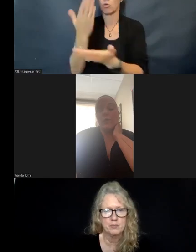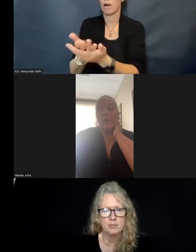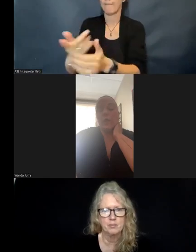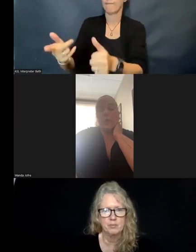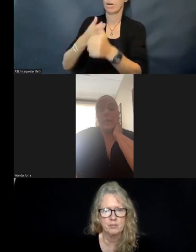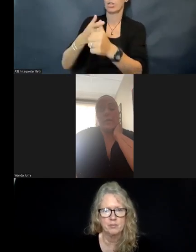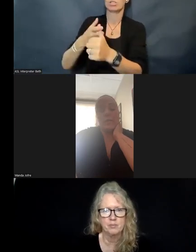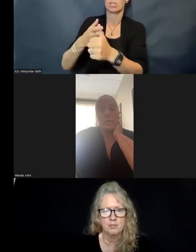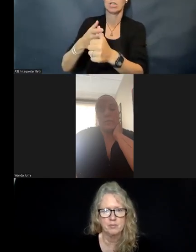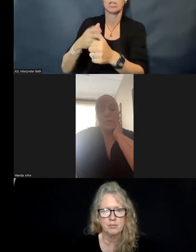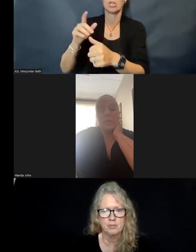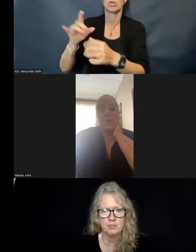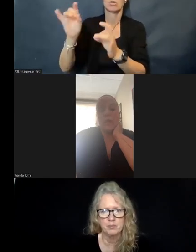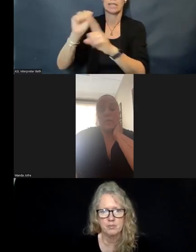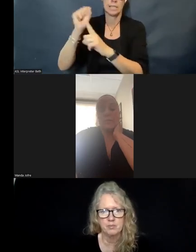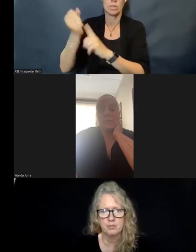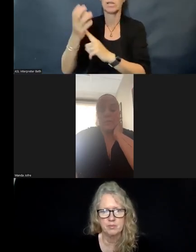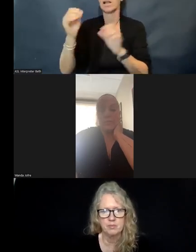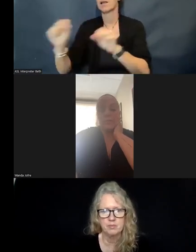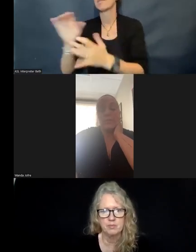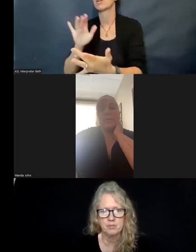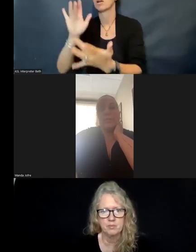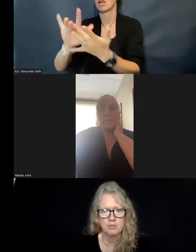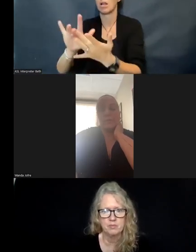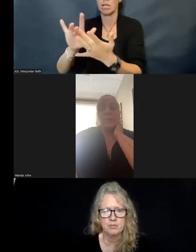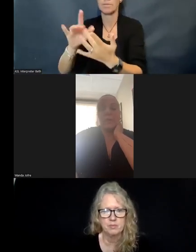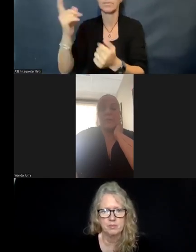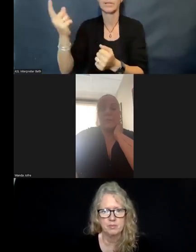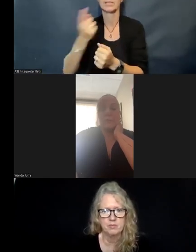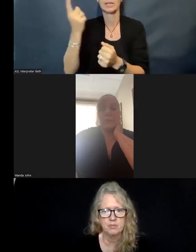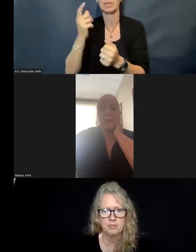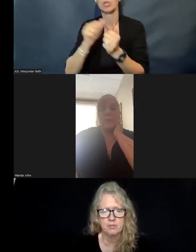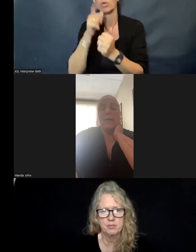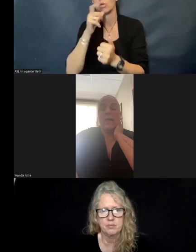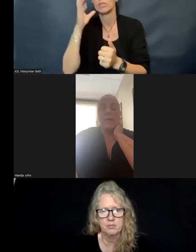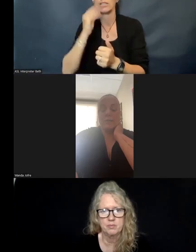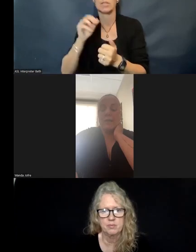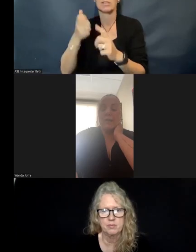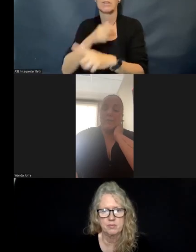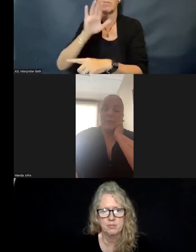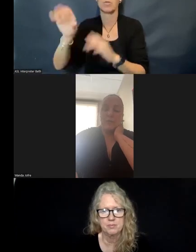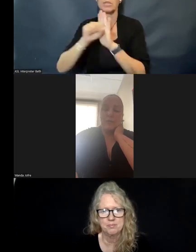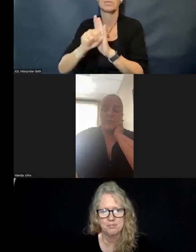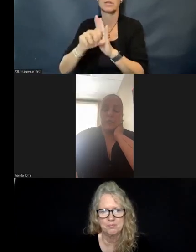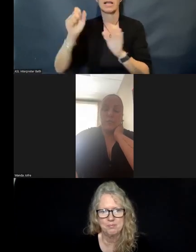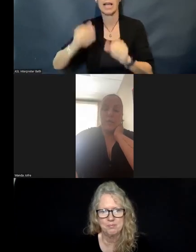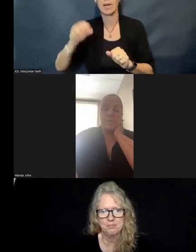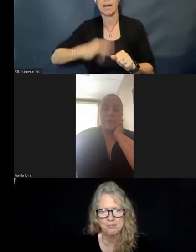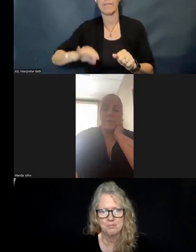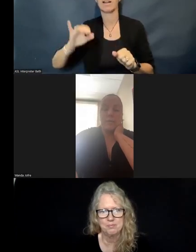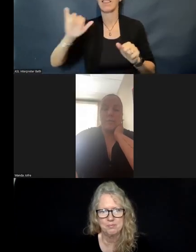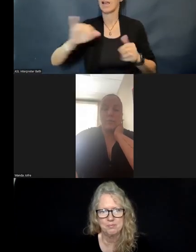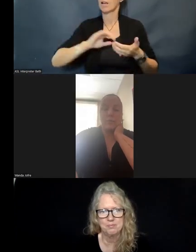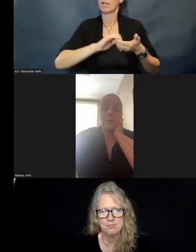to get in touch with someone who is experiencing these symptoms who could benefit from the program, having that collaboration is really, really